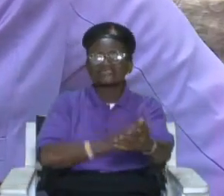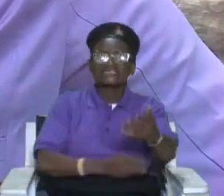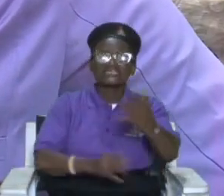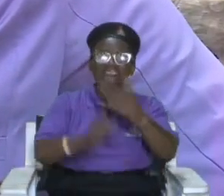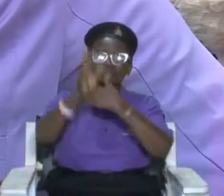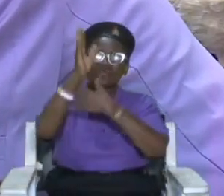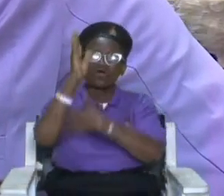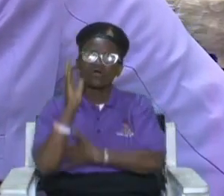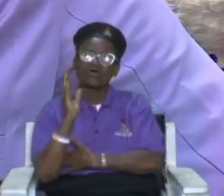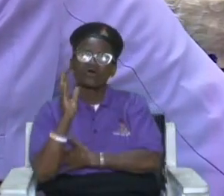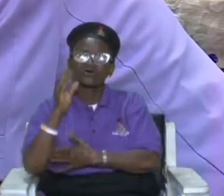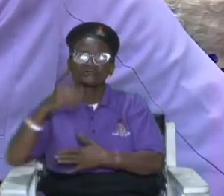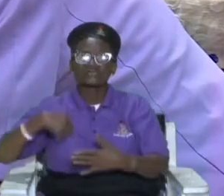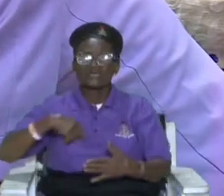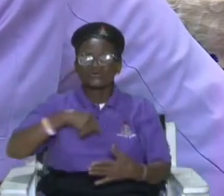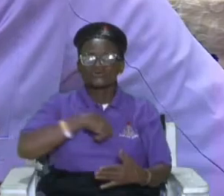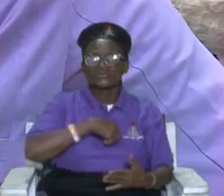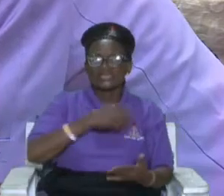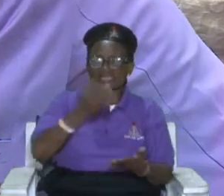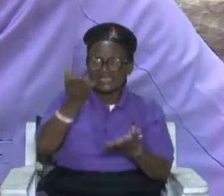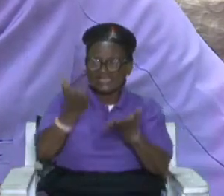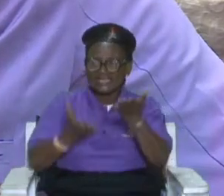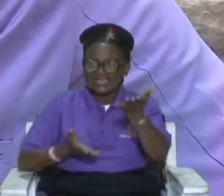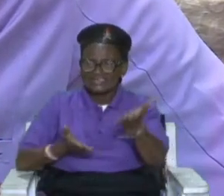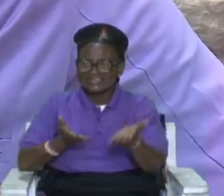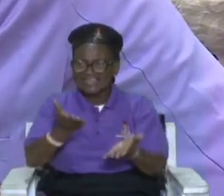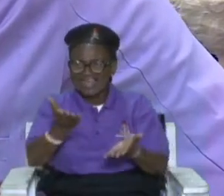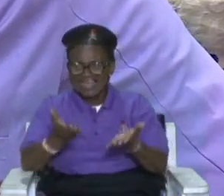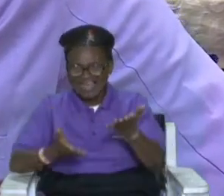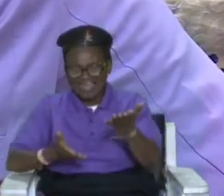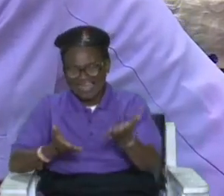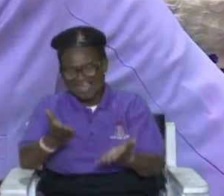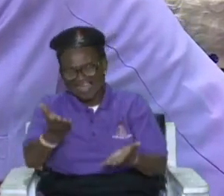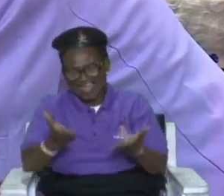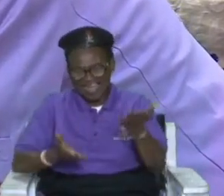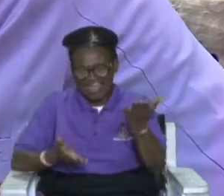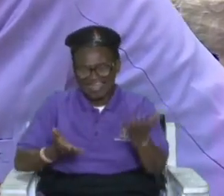Hallelujah. Mighty God we